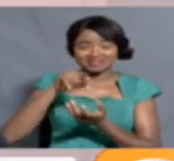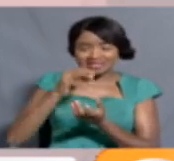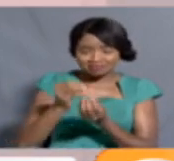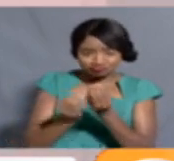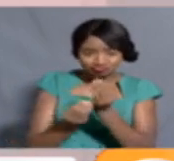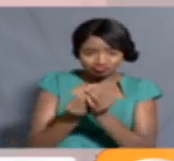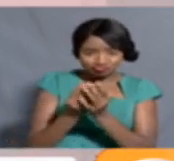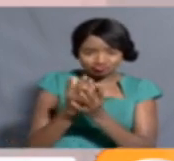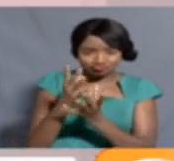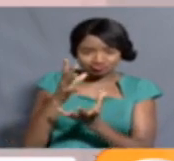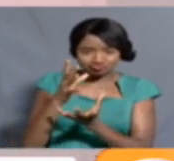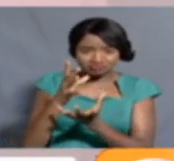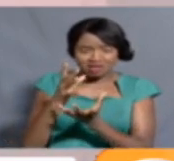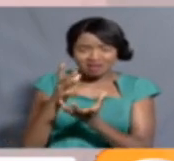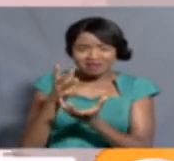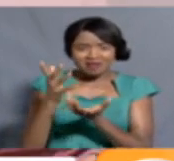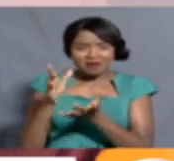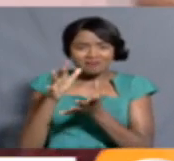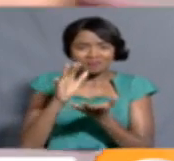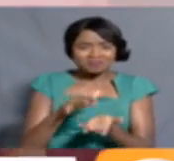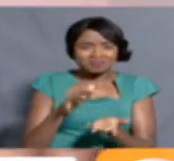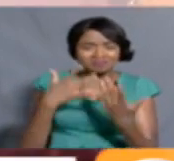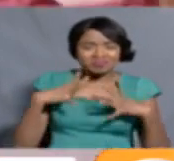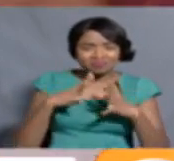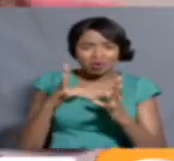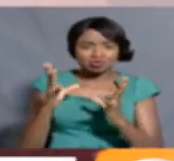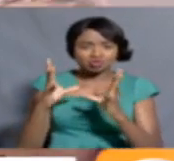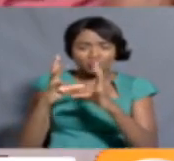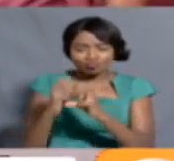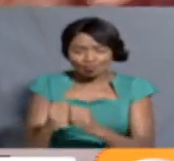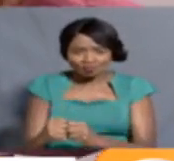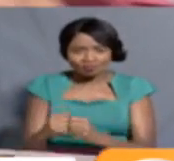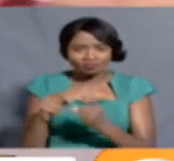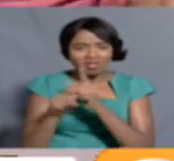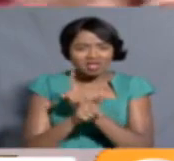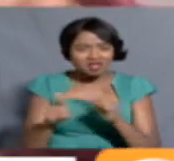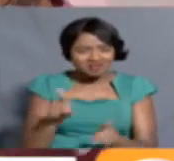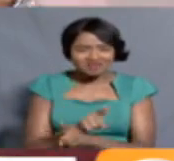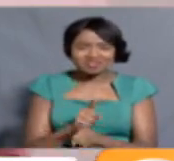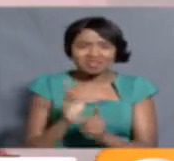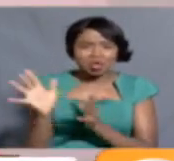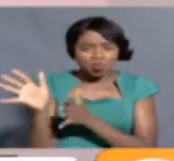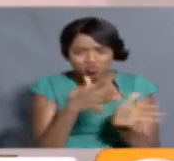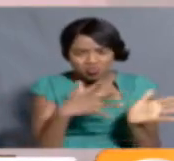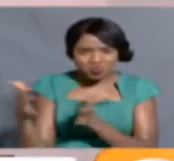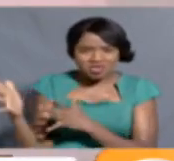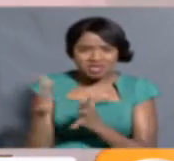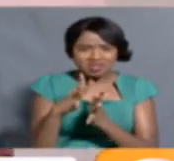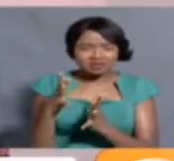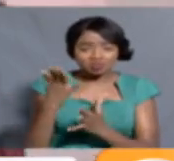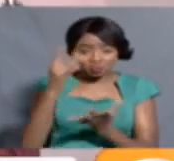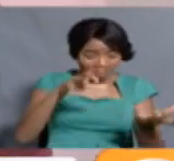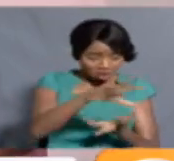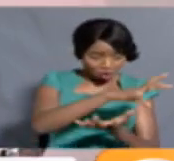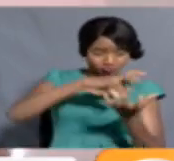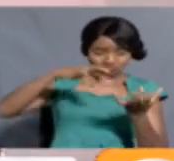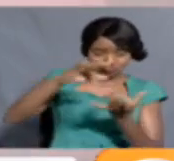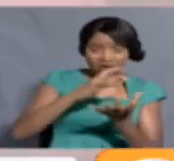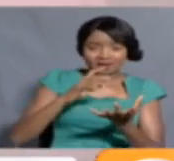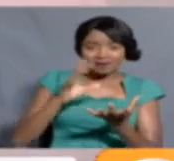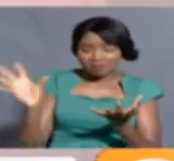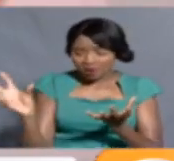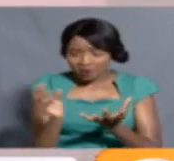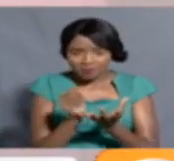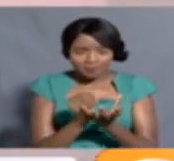some sort of low pressure area, so almost sucks all the sort of winds, because there's a convergence of winds that happens before there's